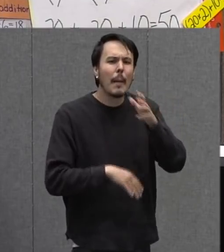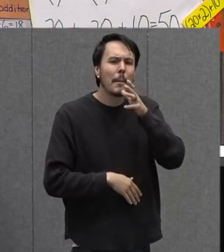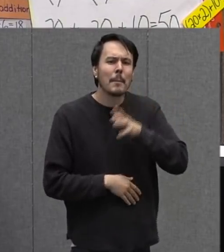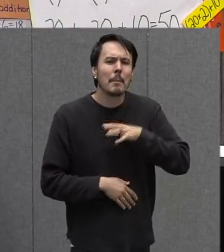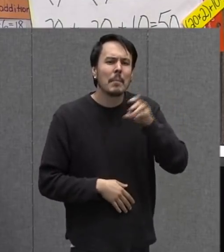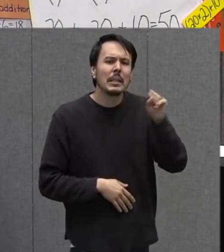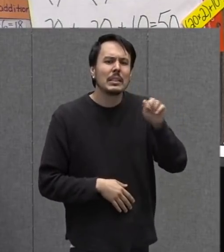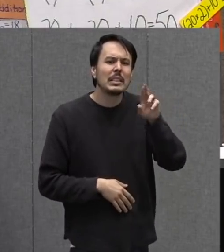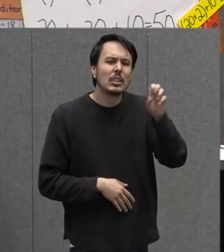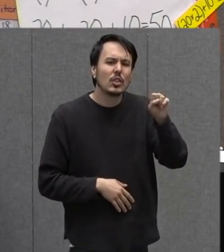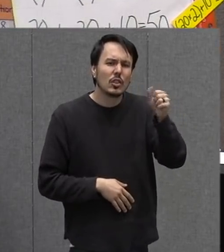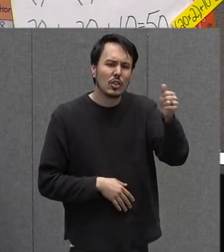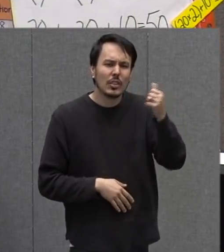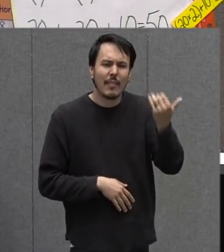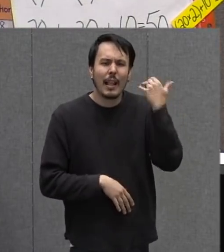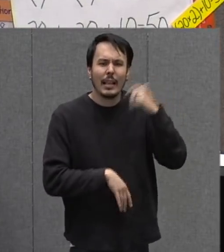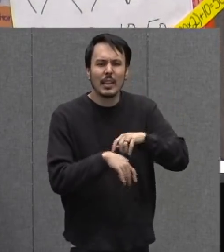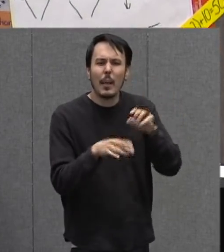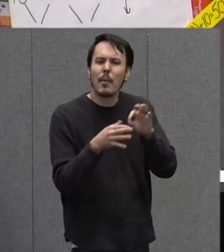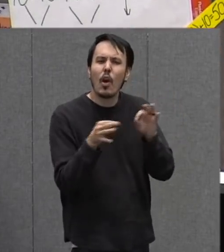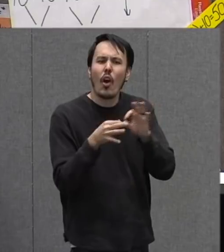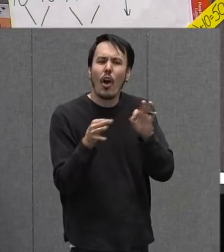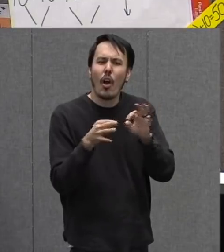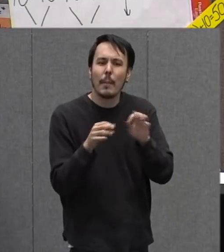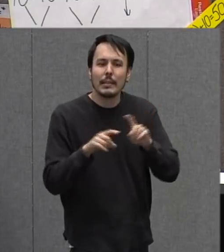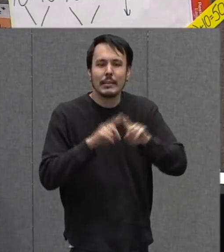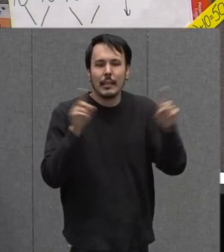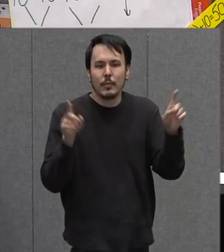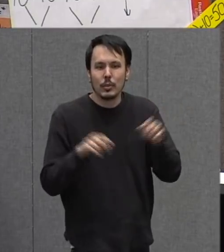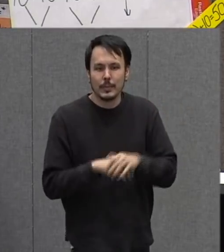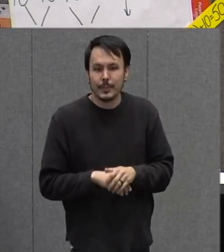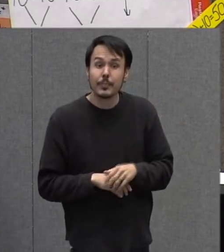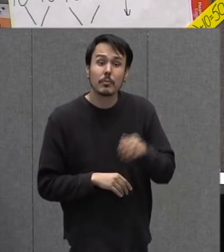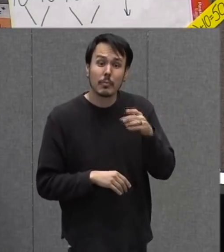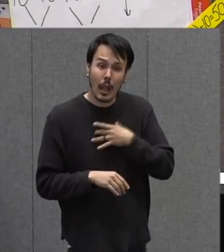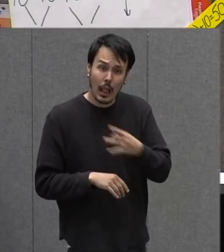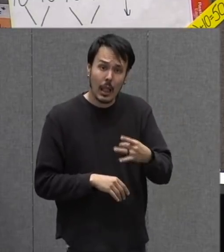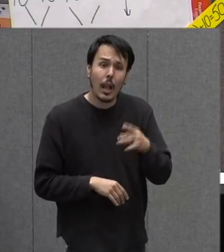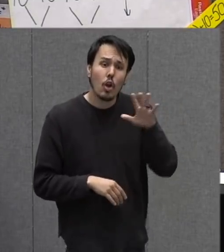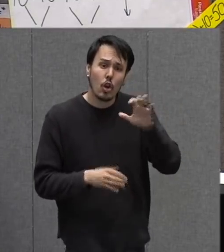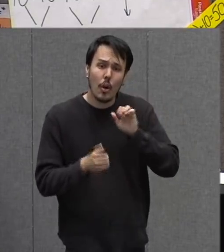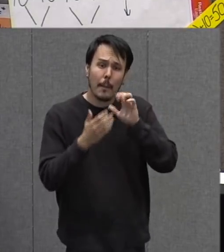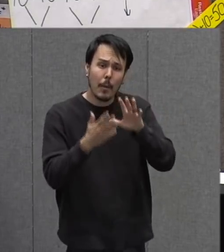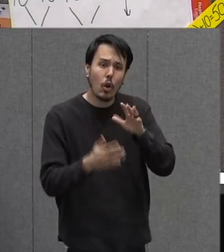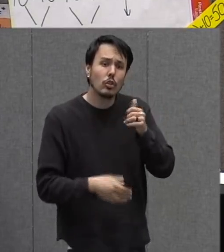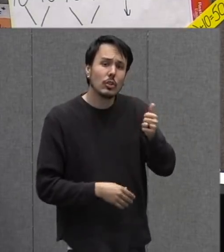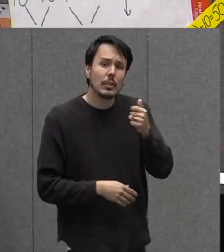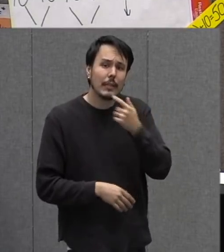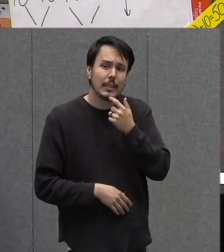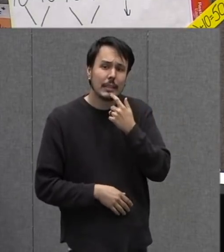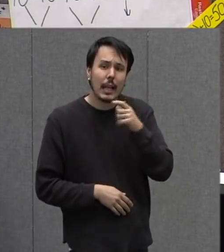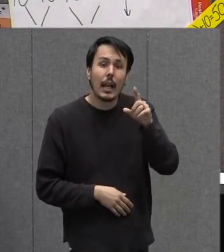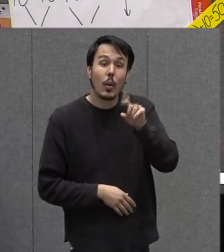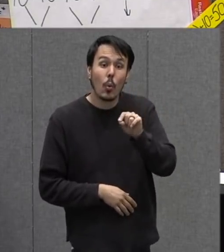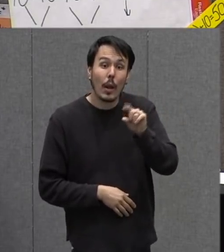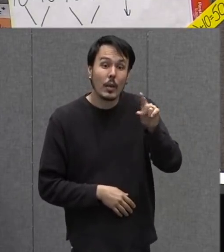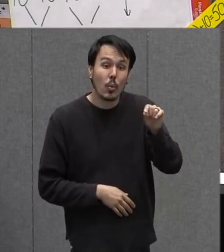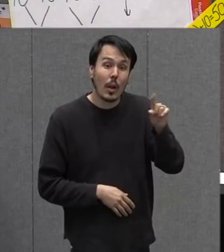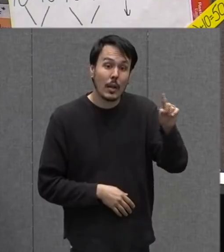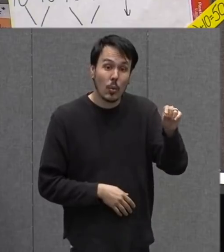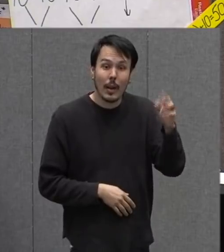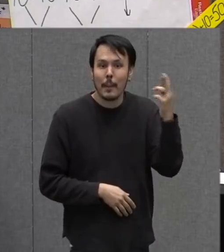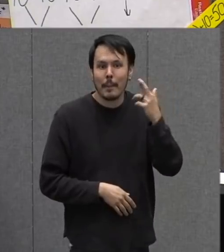differently. And I really liked the way she did it. She went ahead and jumped in and said 20 and 20 and 20,